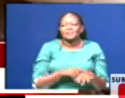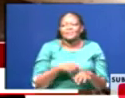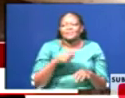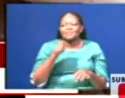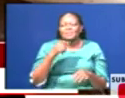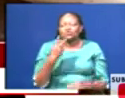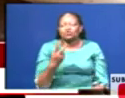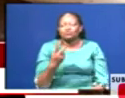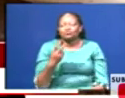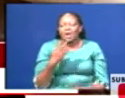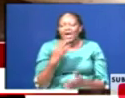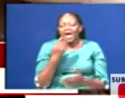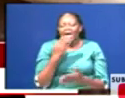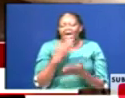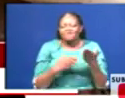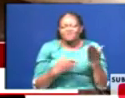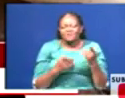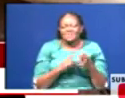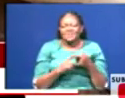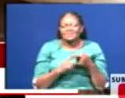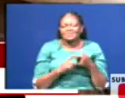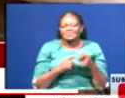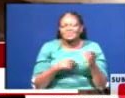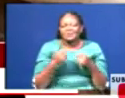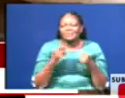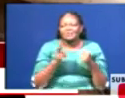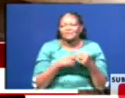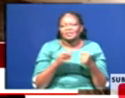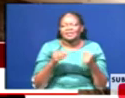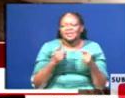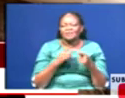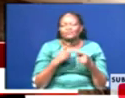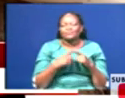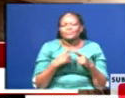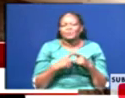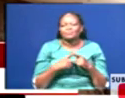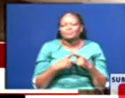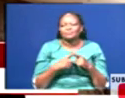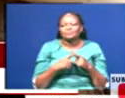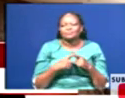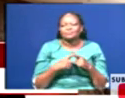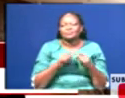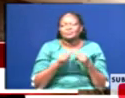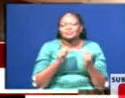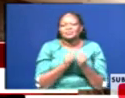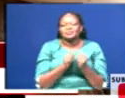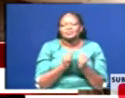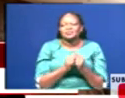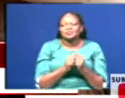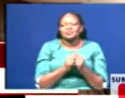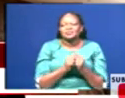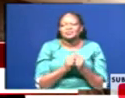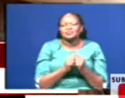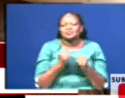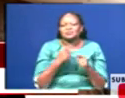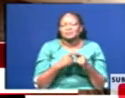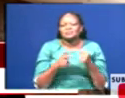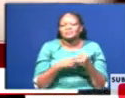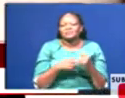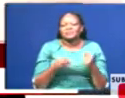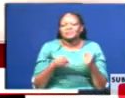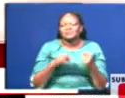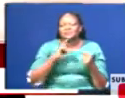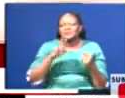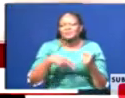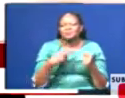mbili na nusu. So unapata unamuza kitu kama 700. If you multiply around 10 bunnies multiplied by 700, that is 7,000